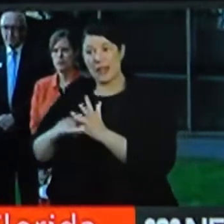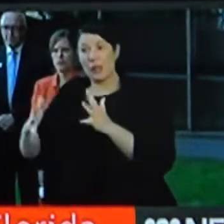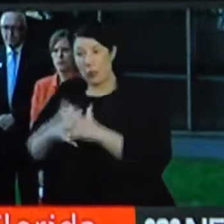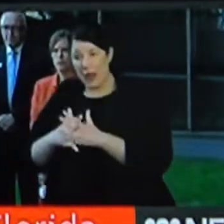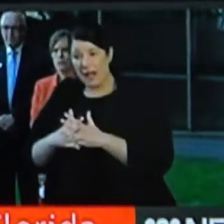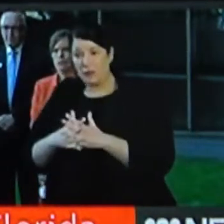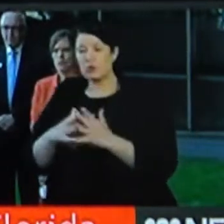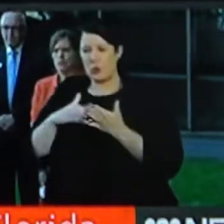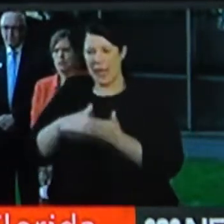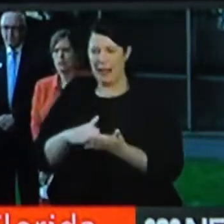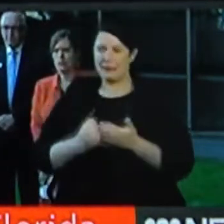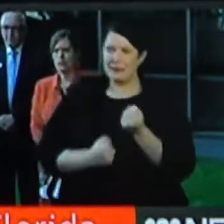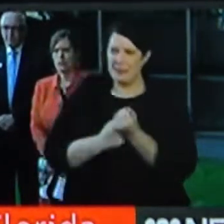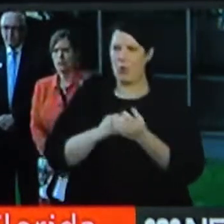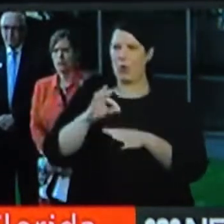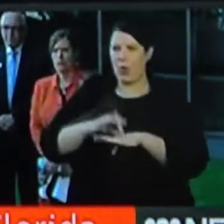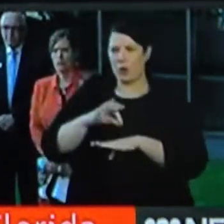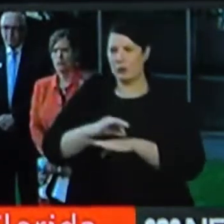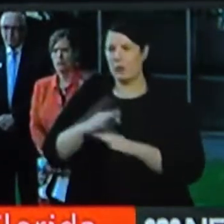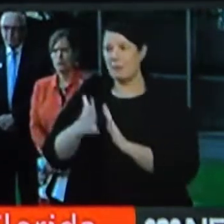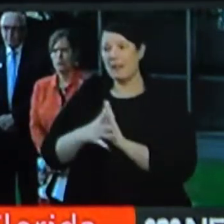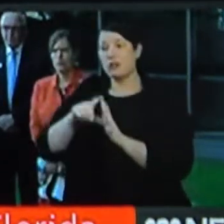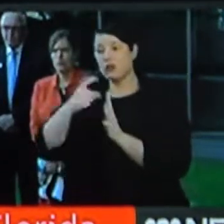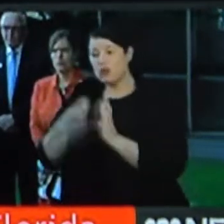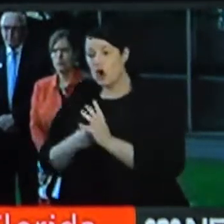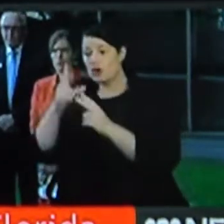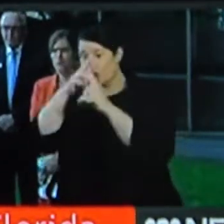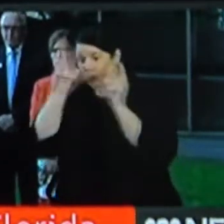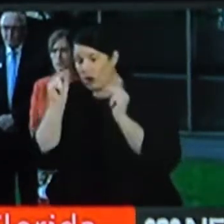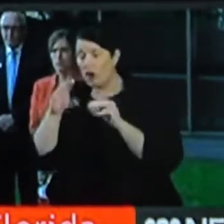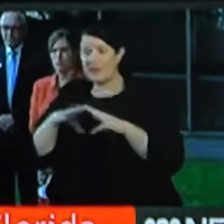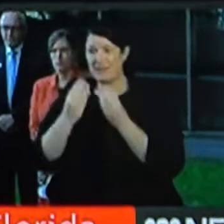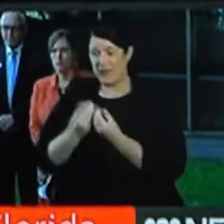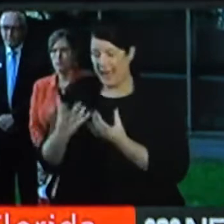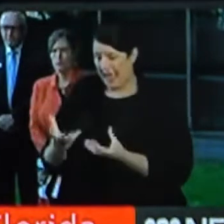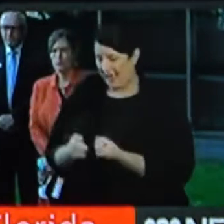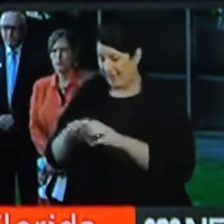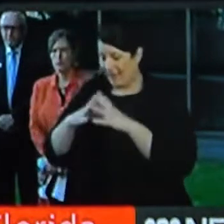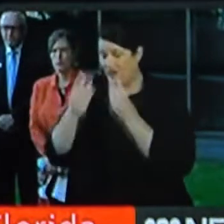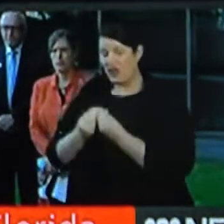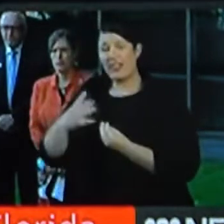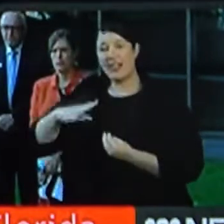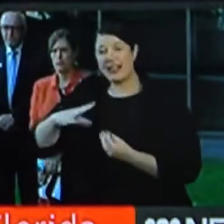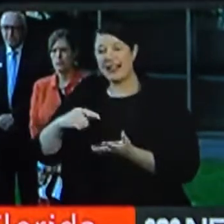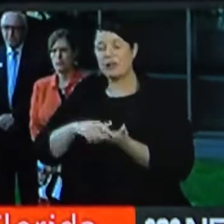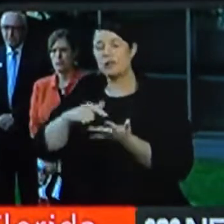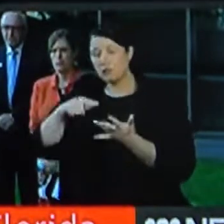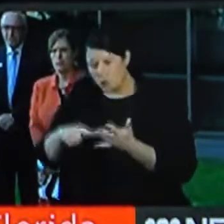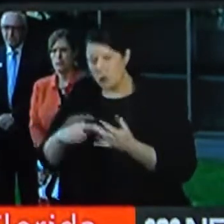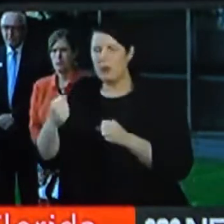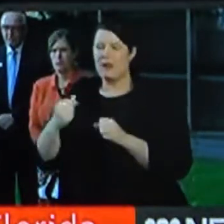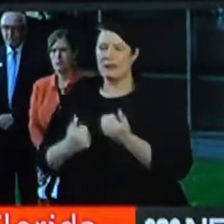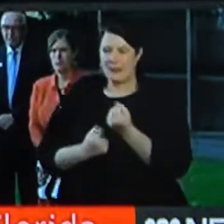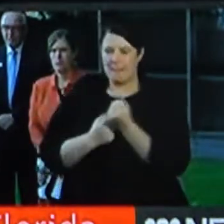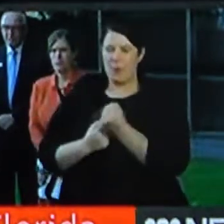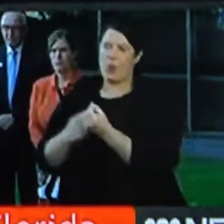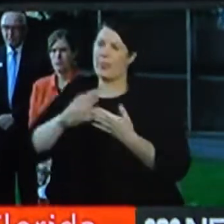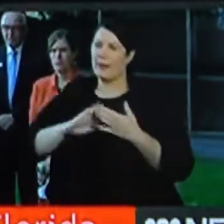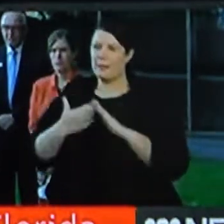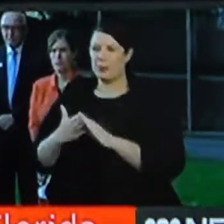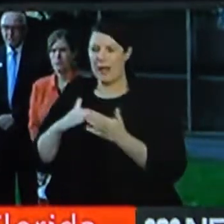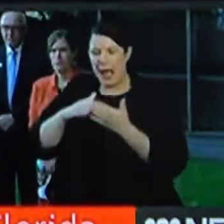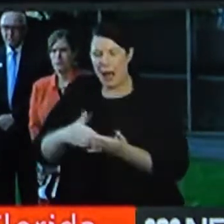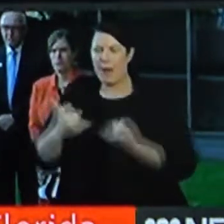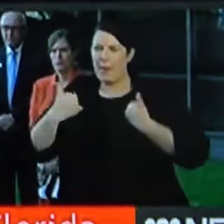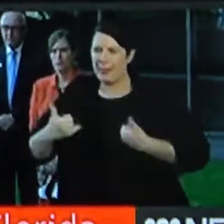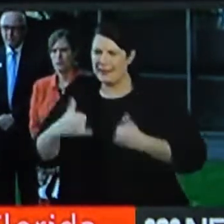the community working, have the equipment they need to do their jobs. And that's why it's important for us at this time to use this time to